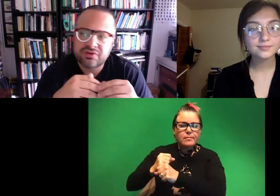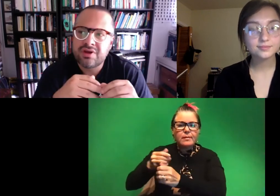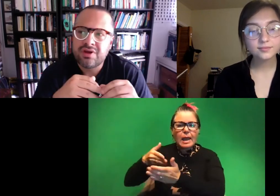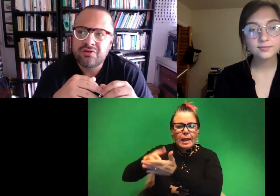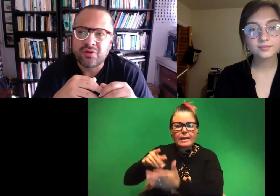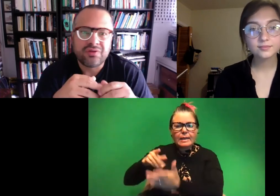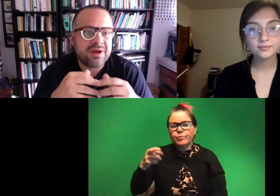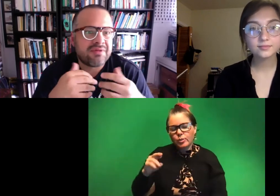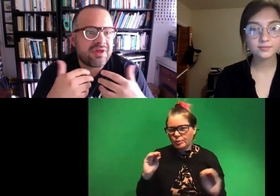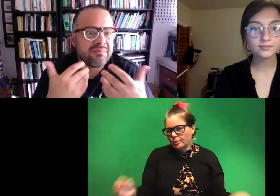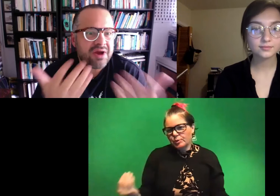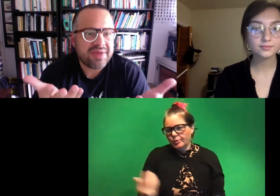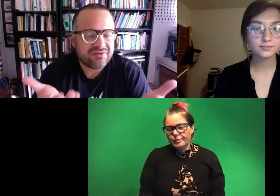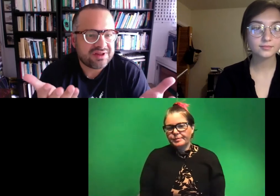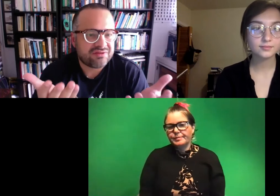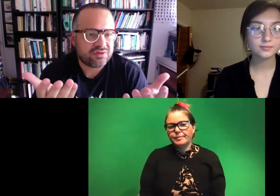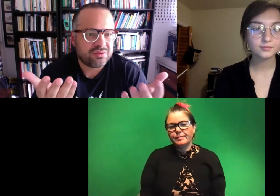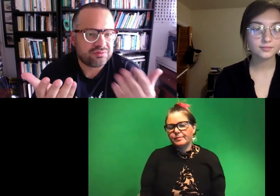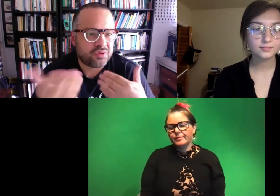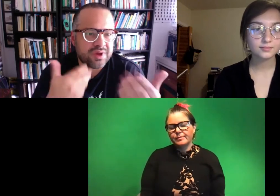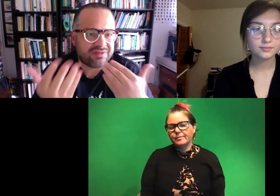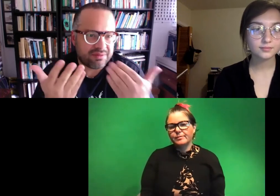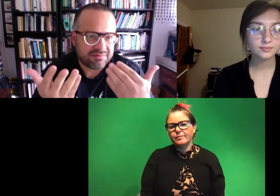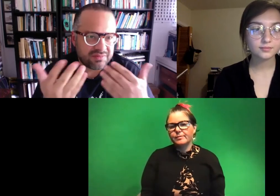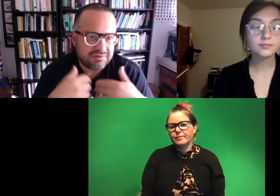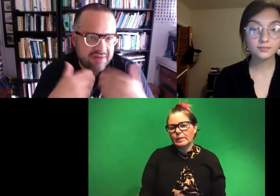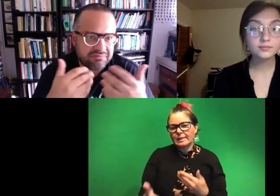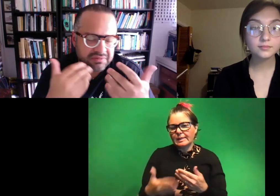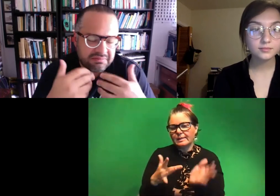predators. So they're very easily to eat them.